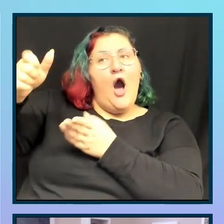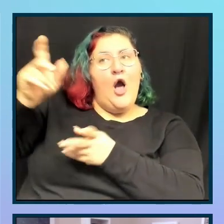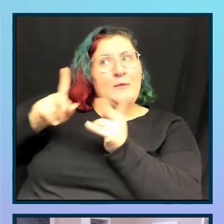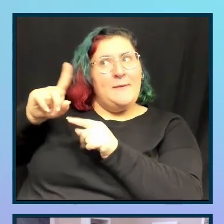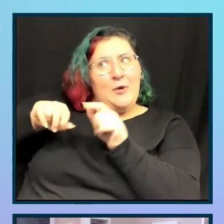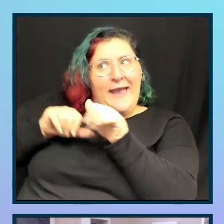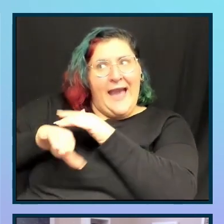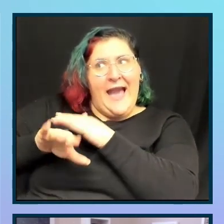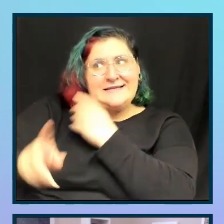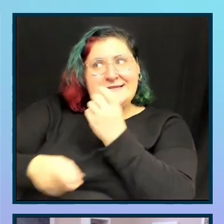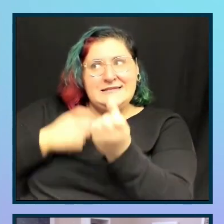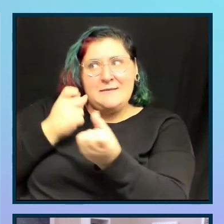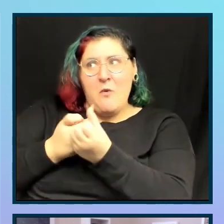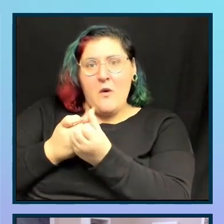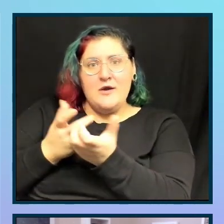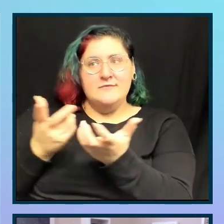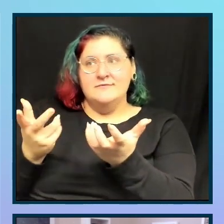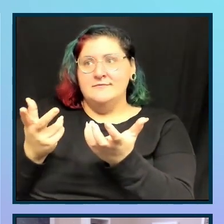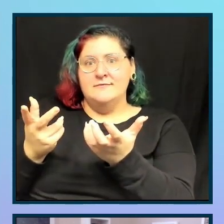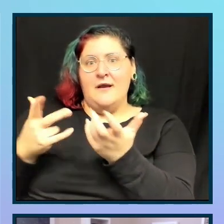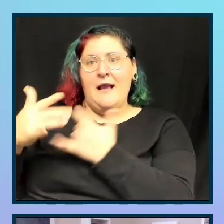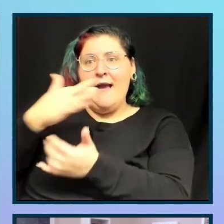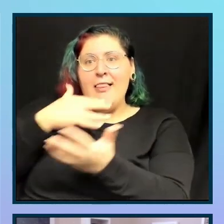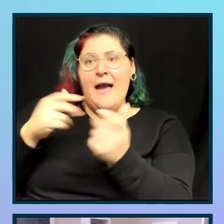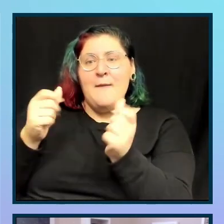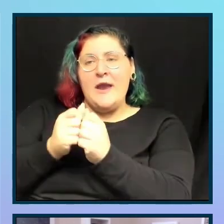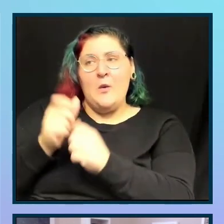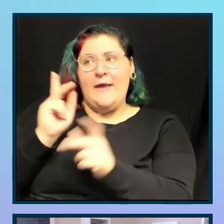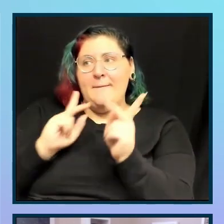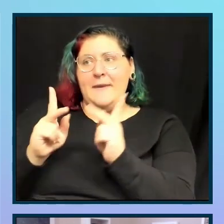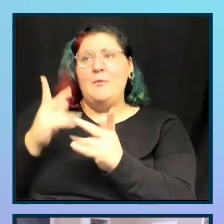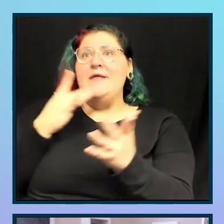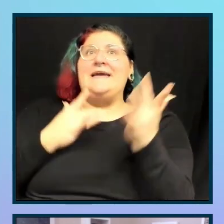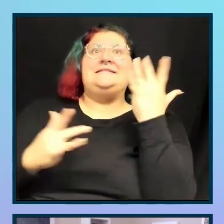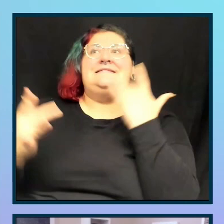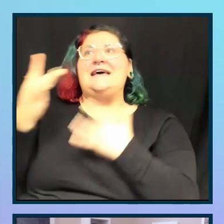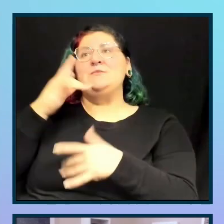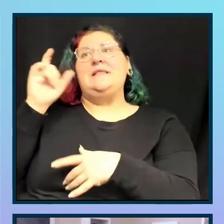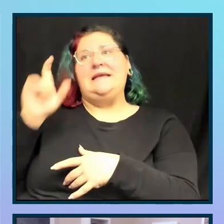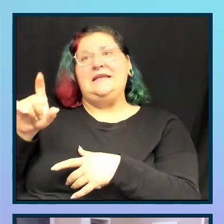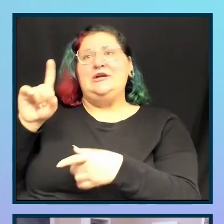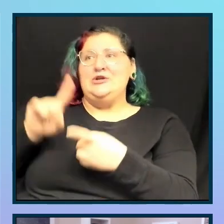need and of collaborating with people that they desperately need to collaborate with.